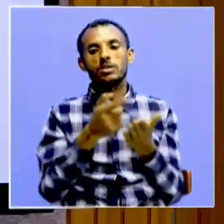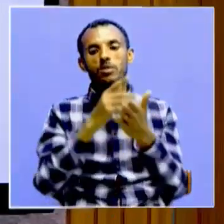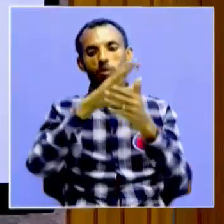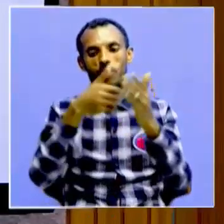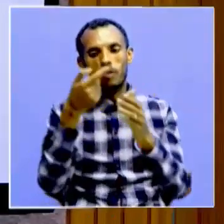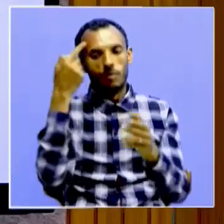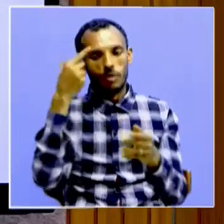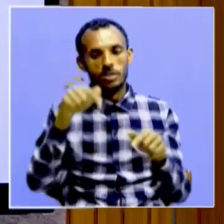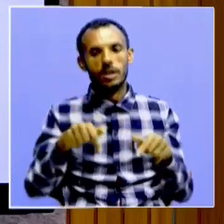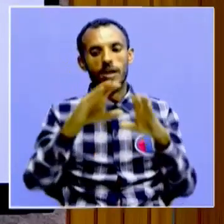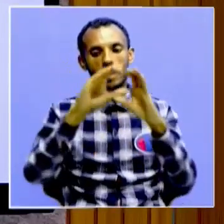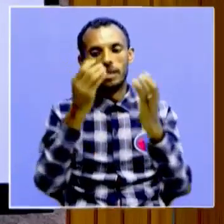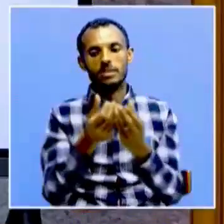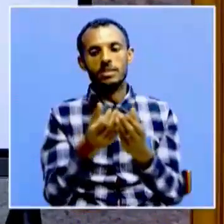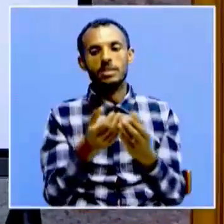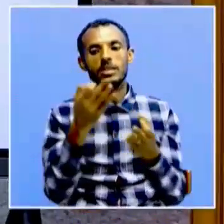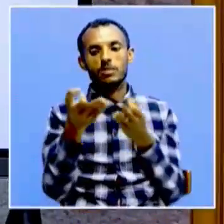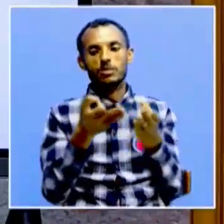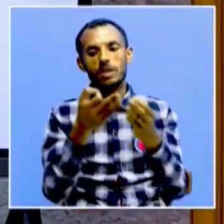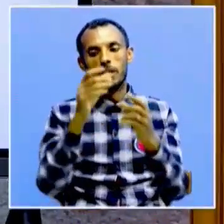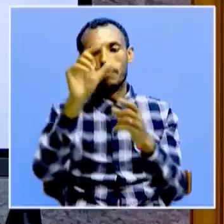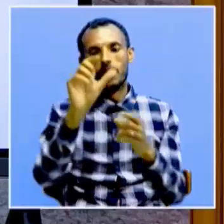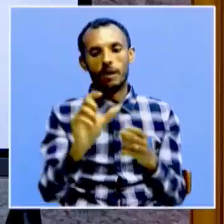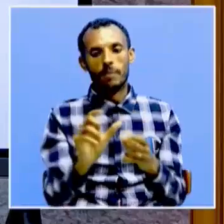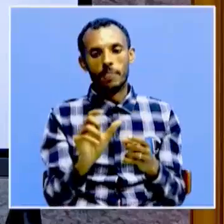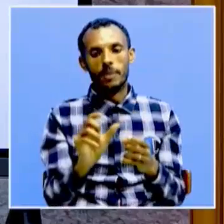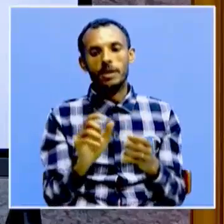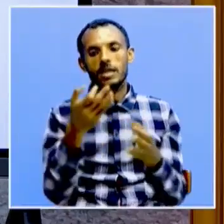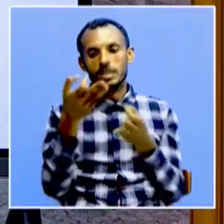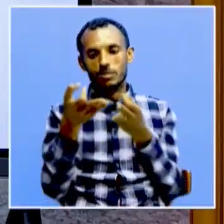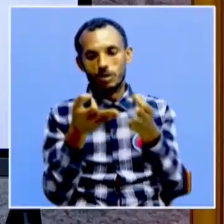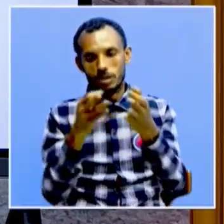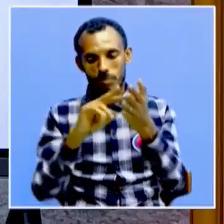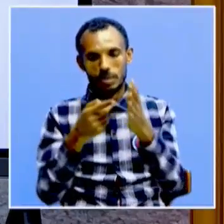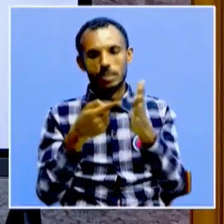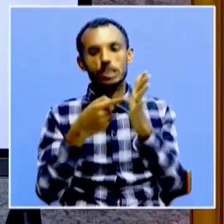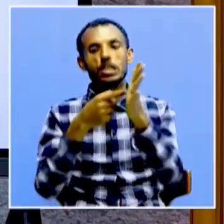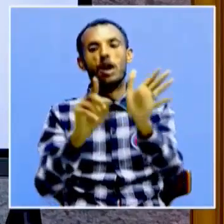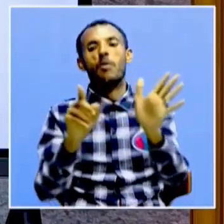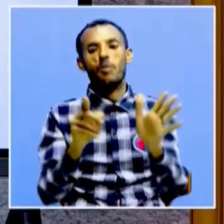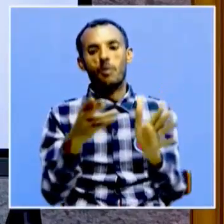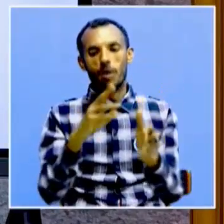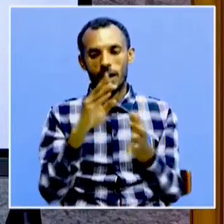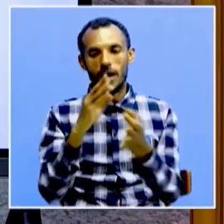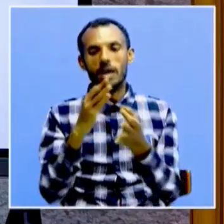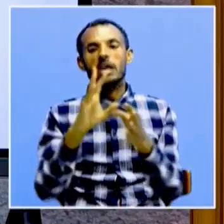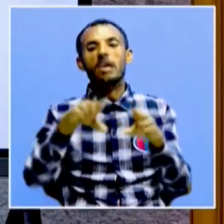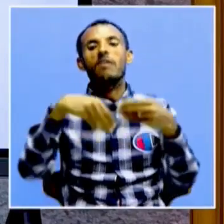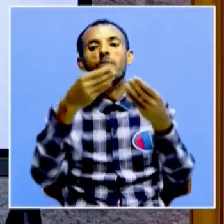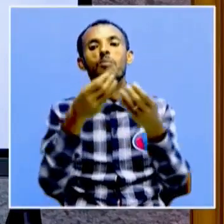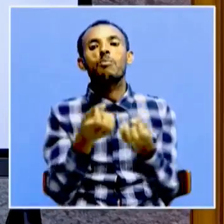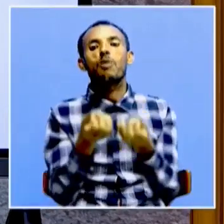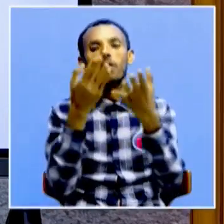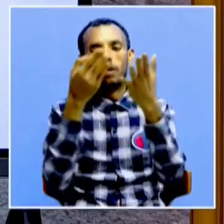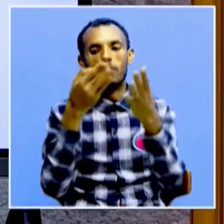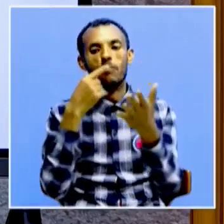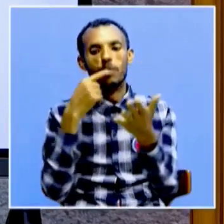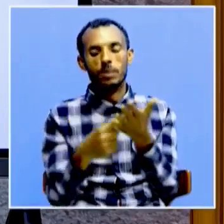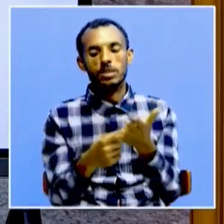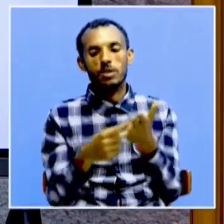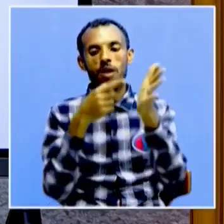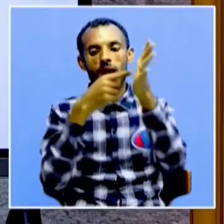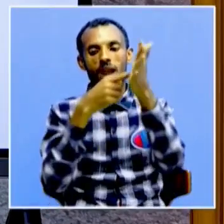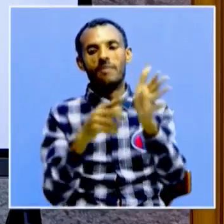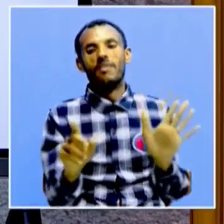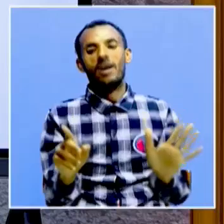for today, which is expository paragraph. To expose means to show or to give more information or to